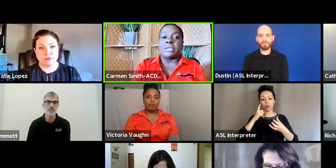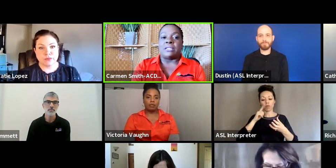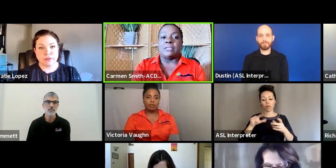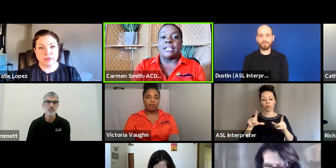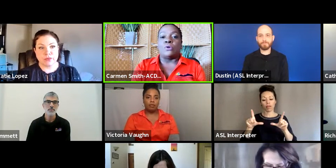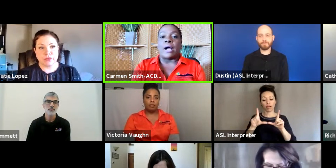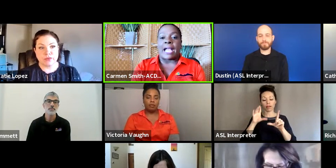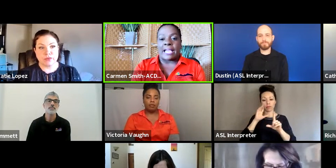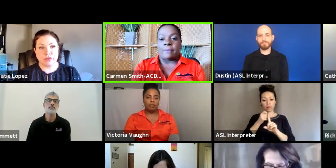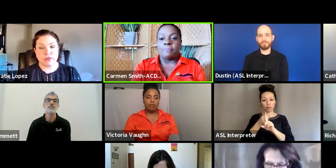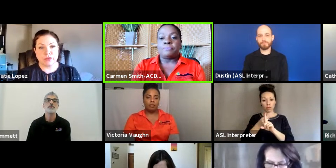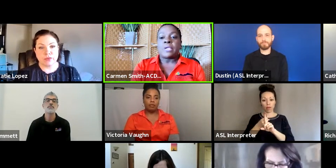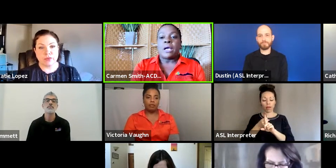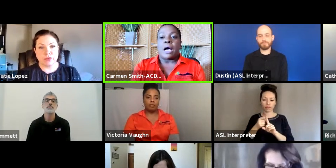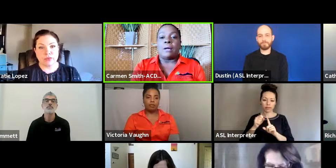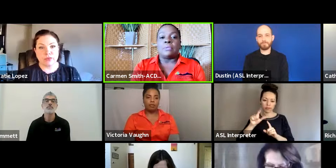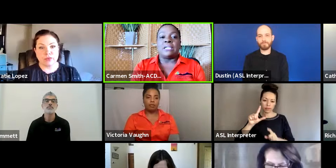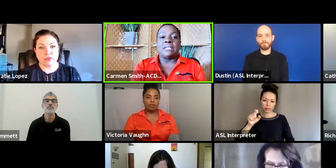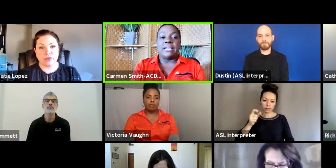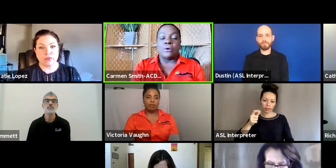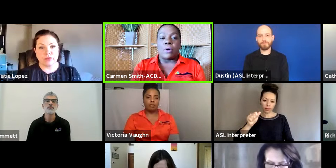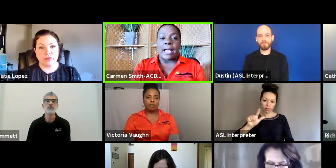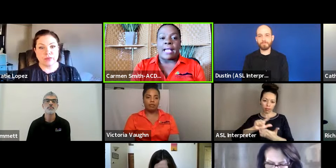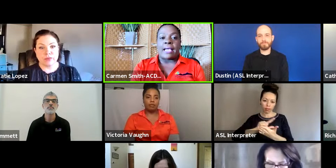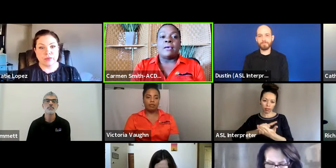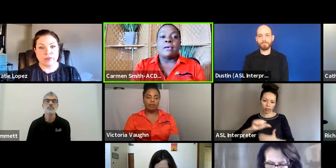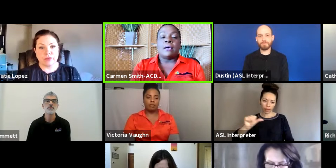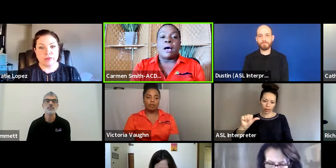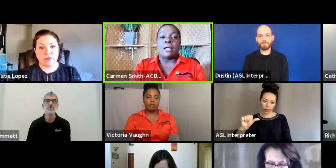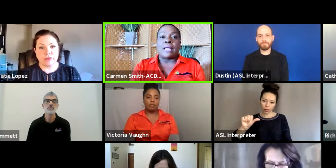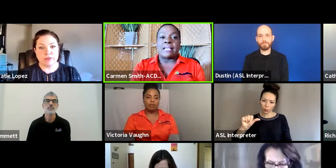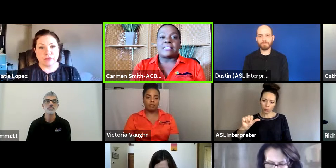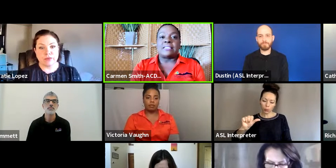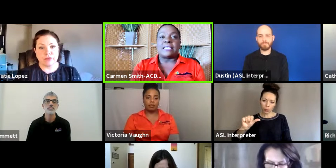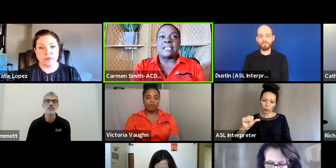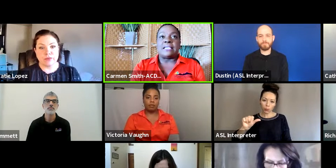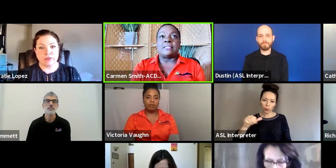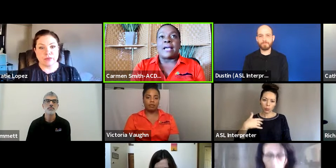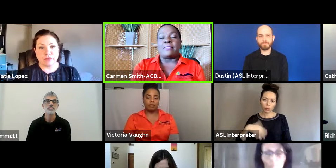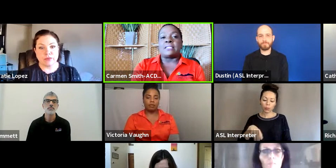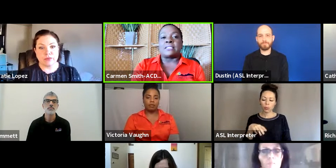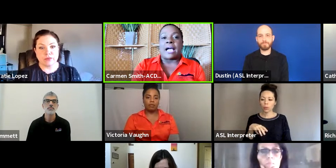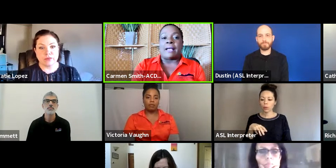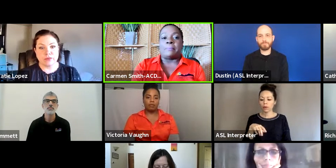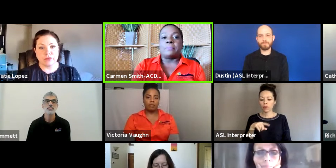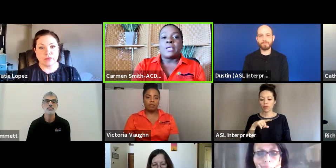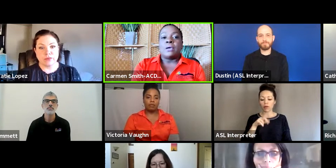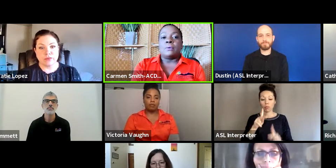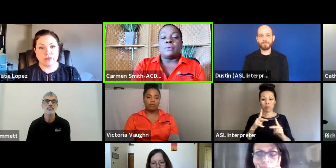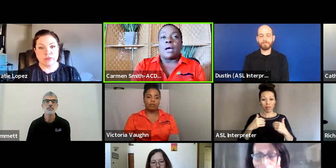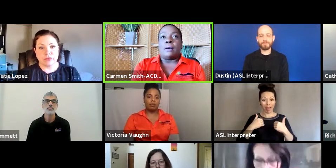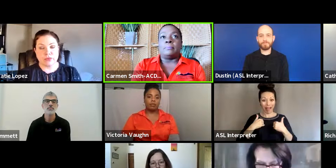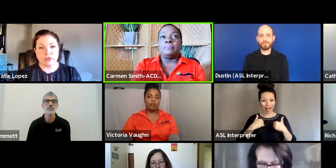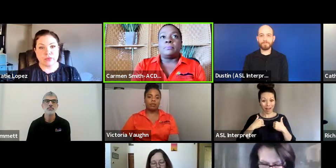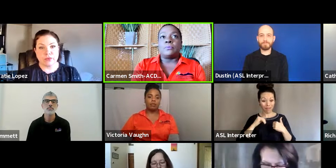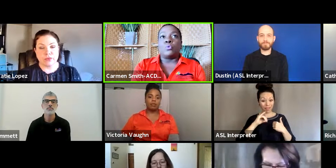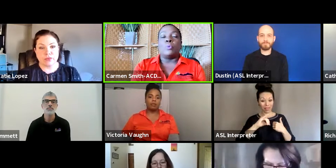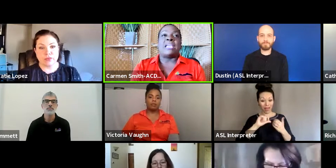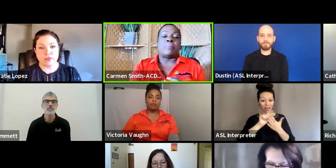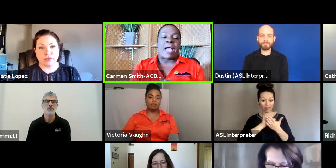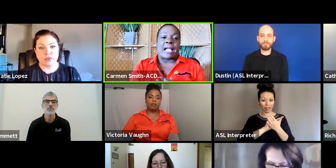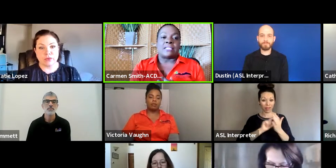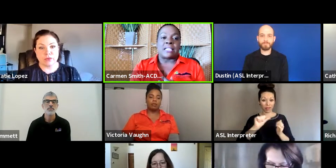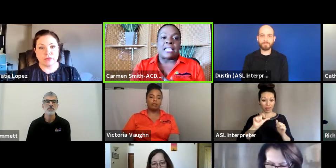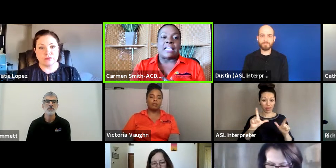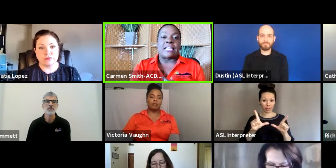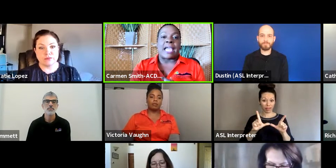be impacted will be the legal aid. The legal aid licensees at this time